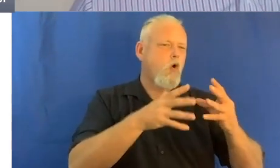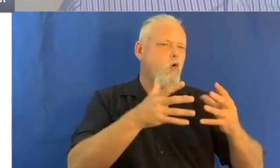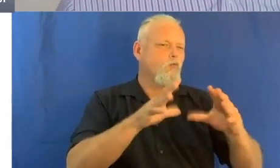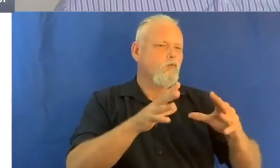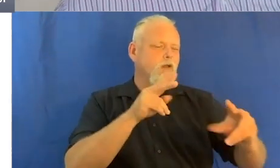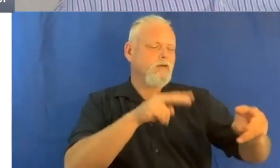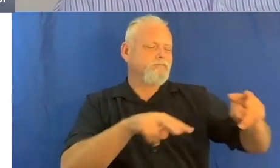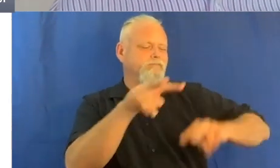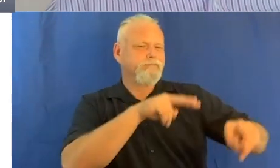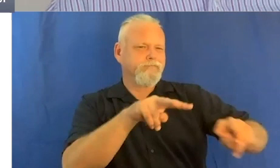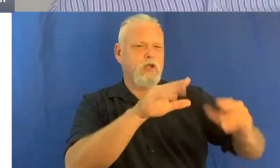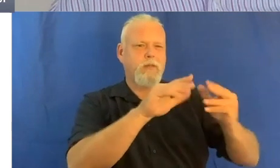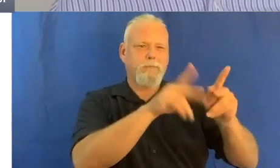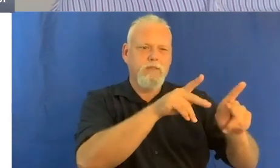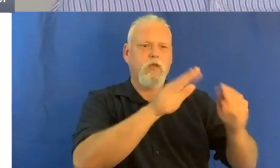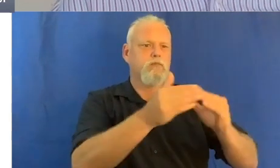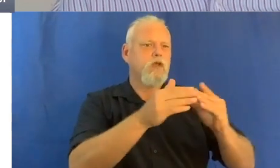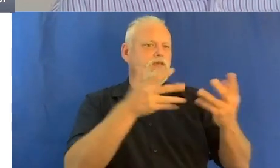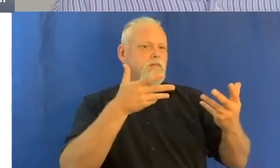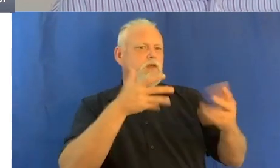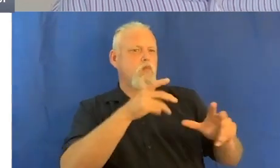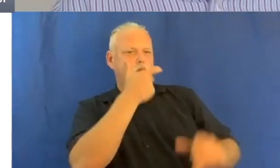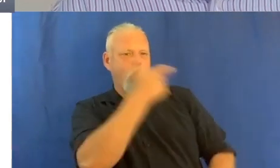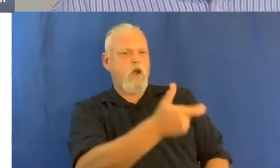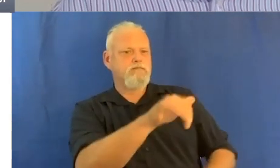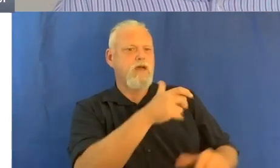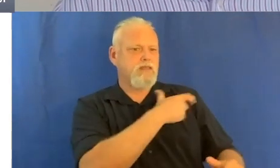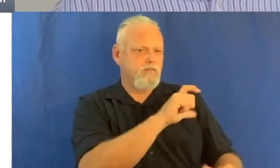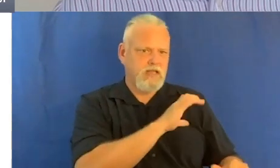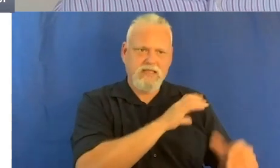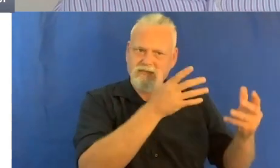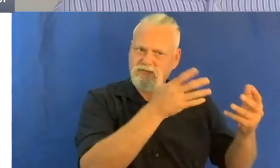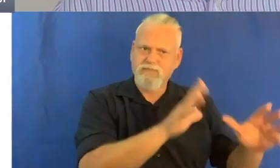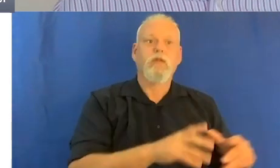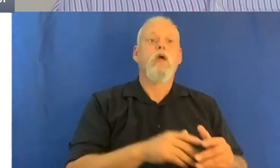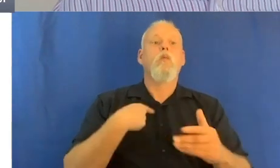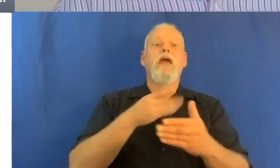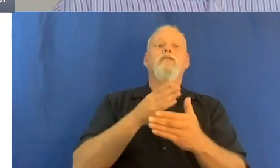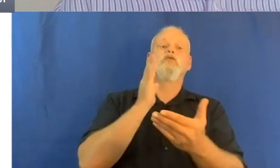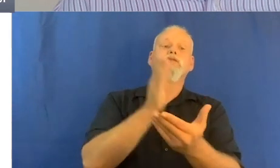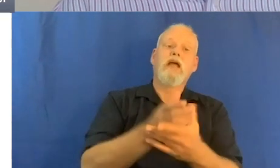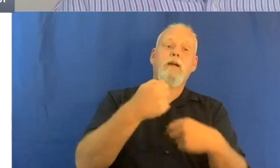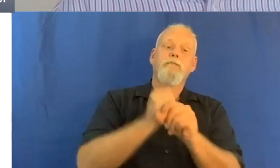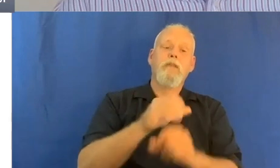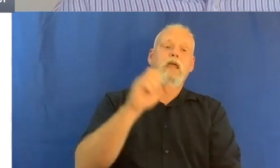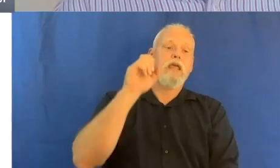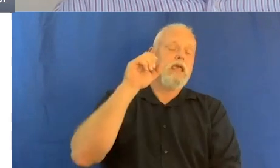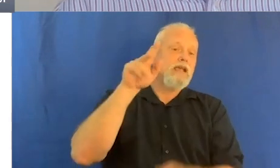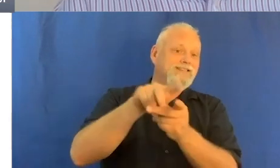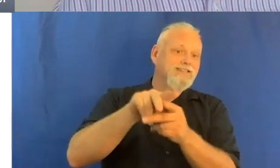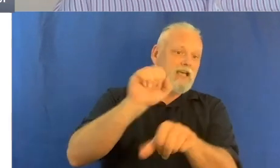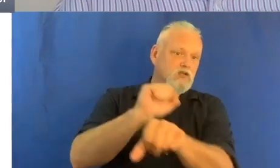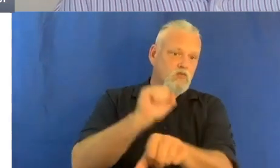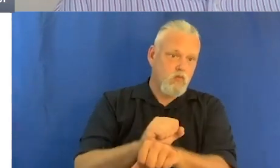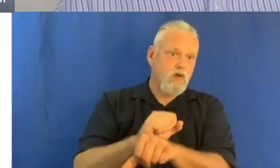people and communities. We need to work on decriminalizing sex work, reducing mass